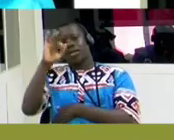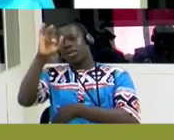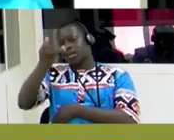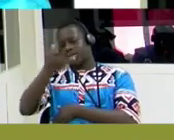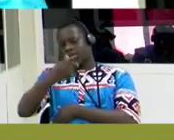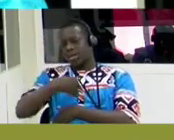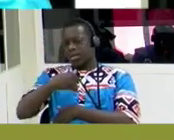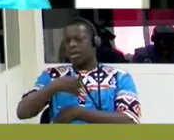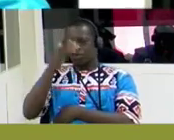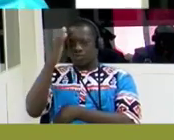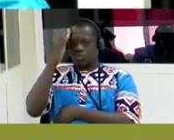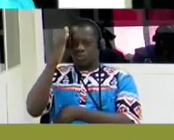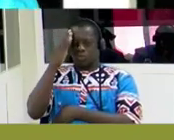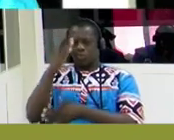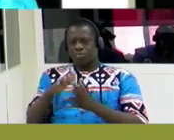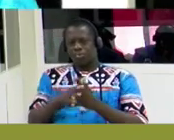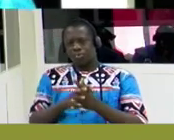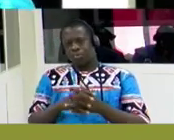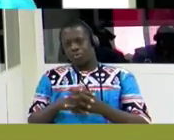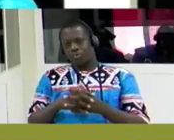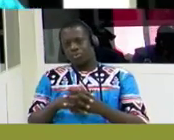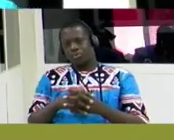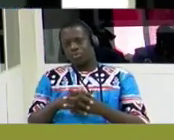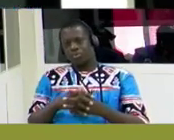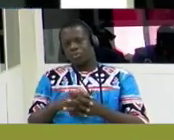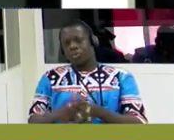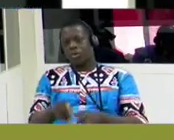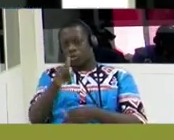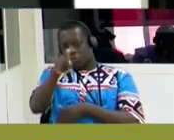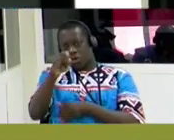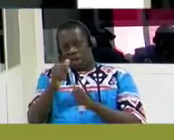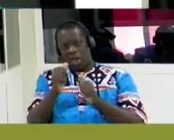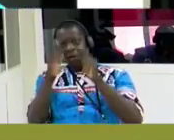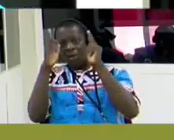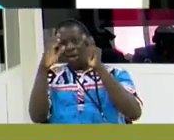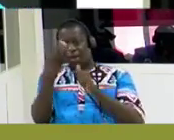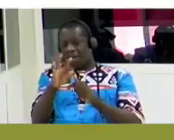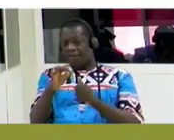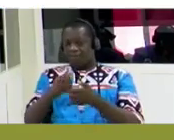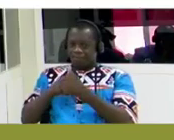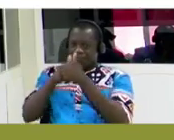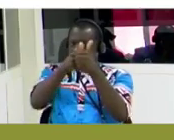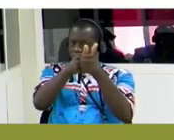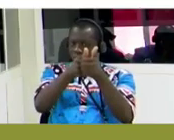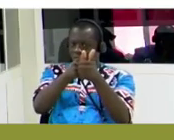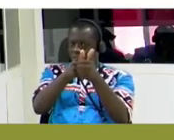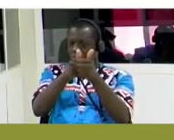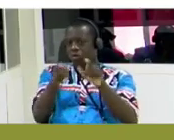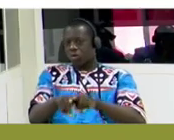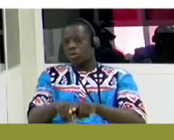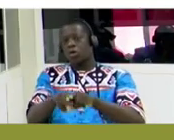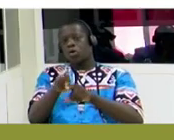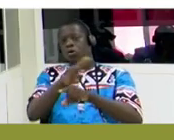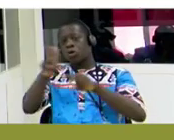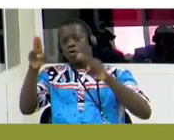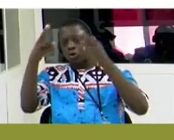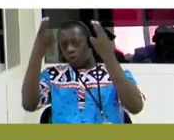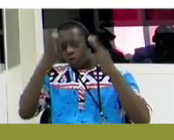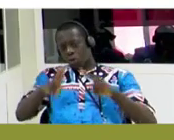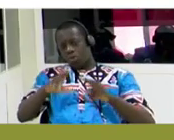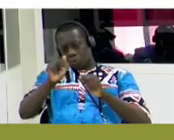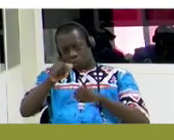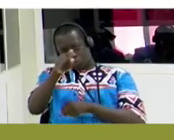I know. Are you aware that if you follow an illegal order, you would be legally